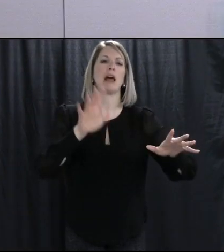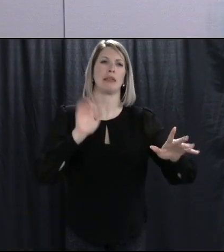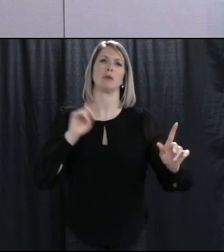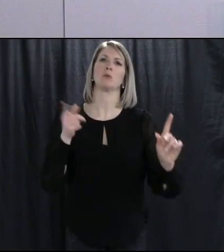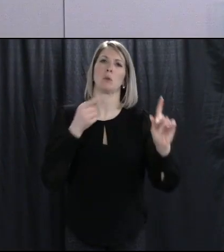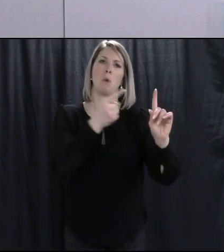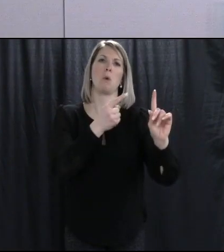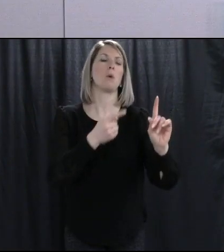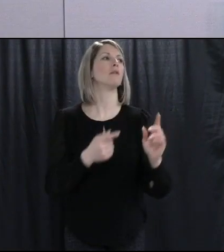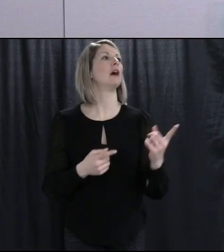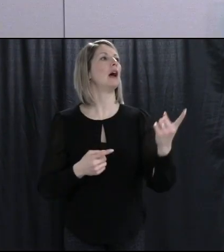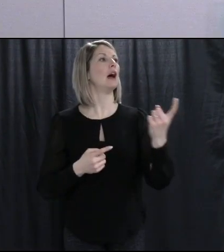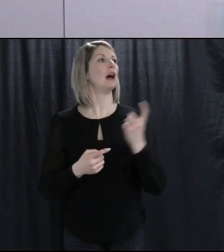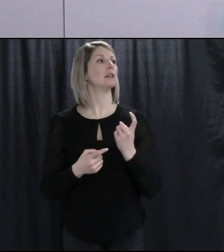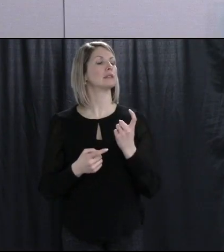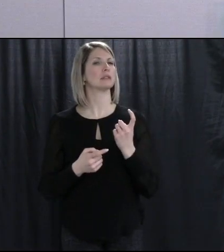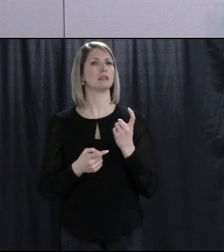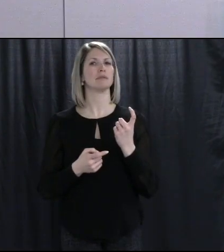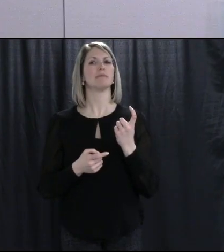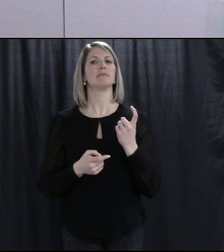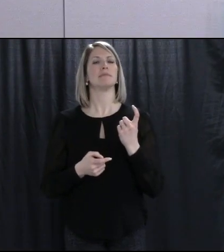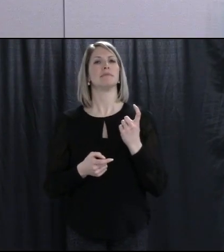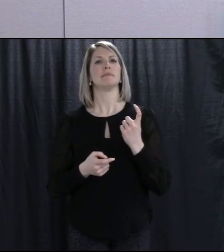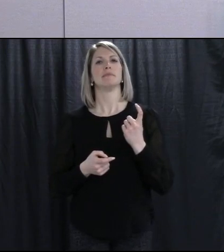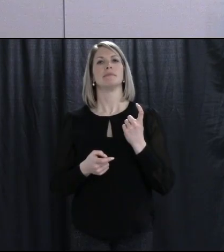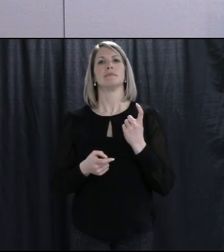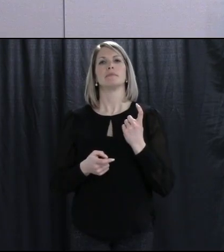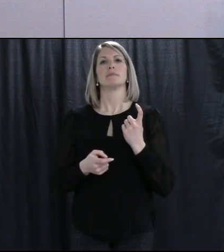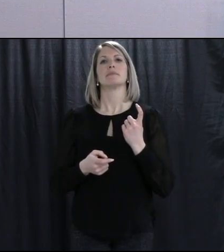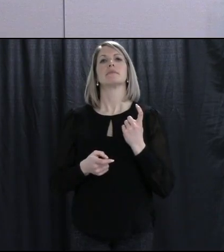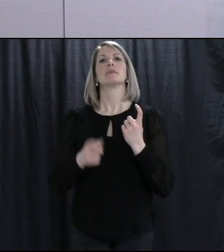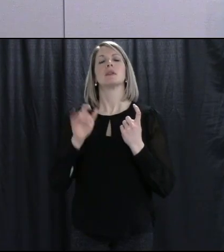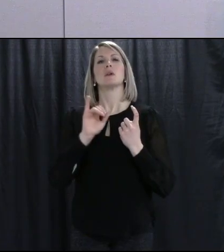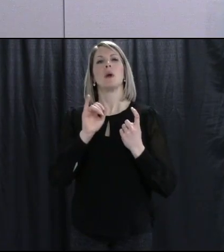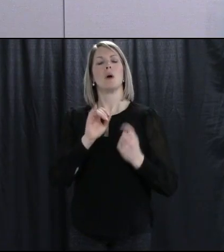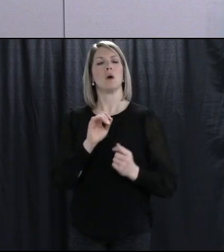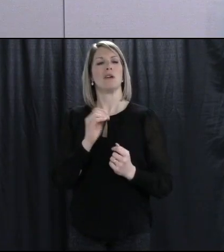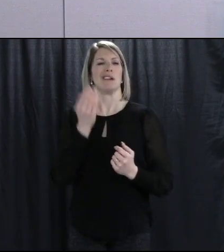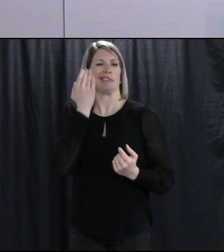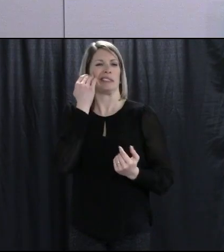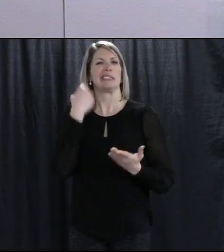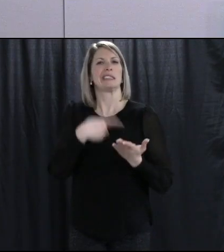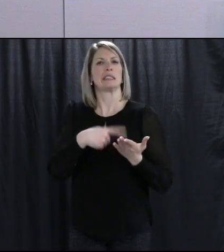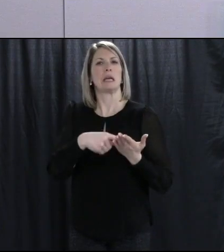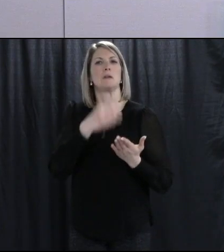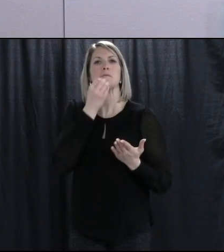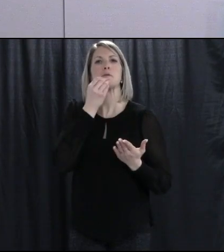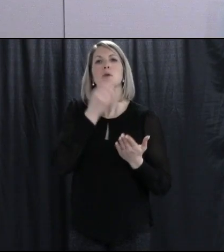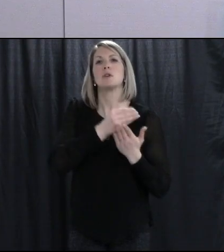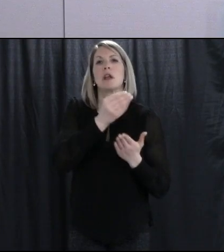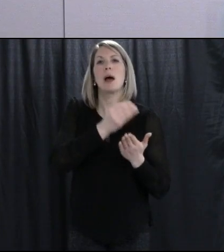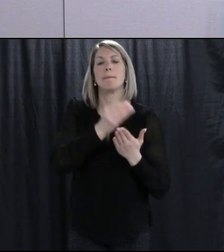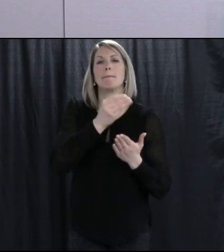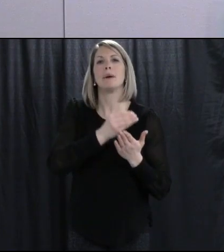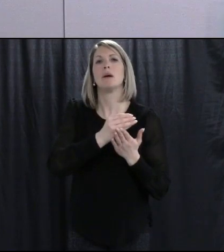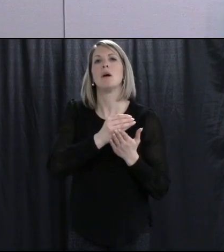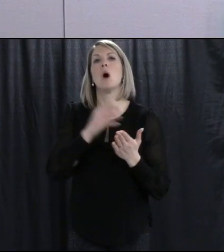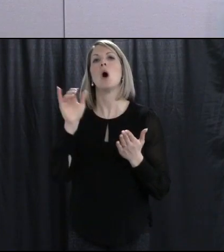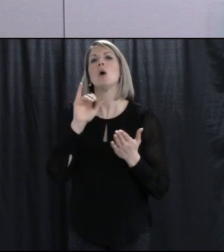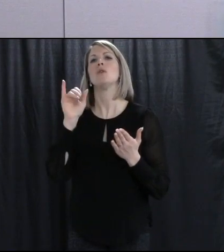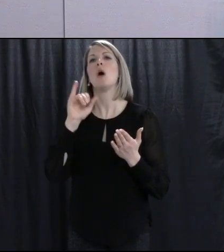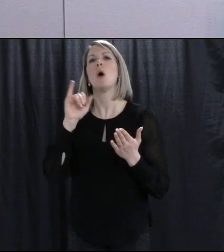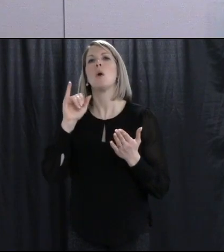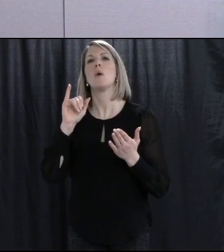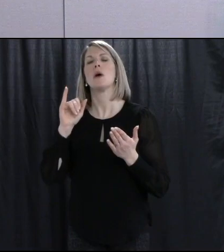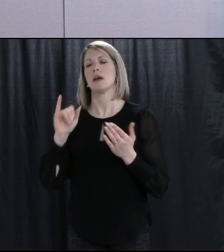Dr. Fitzgerald, you touched previously, and I know Peter asked about grocery stores in terms of touching produce. I'm just wondering if that falls under gatherings of 50 people